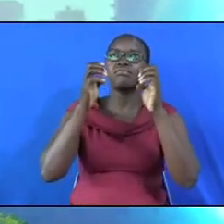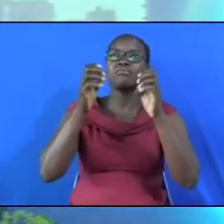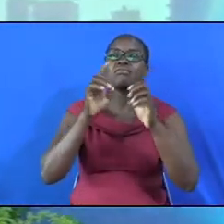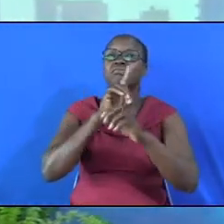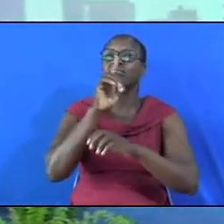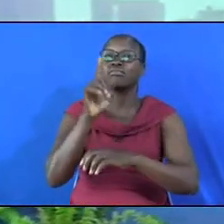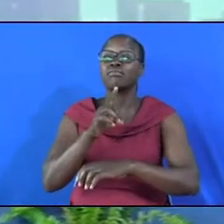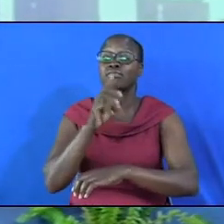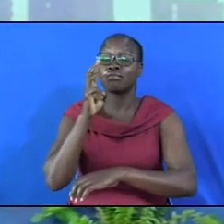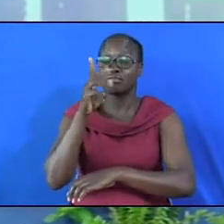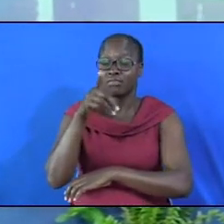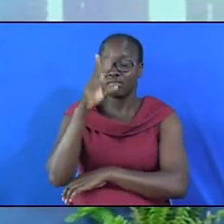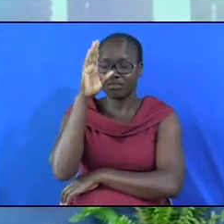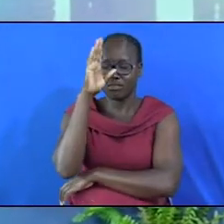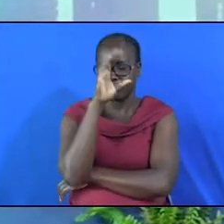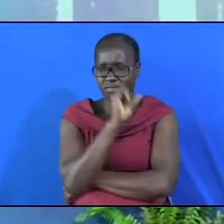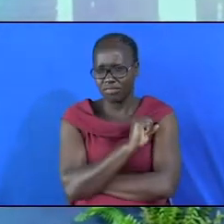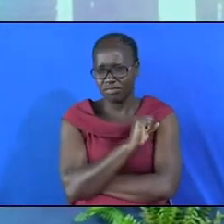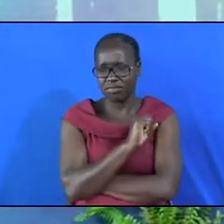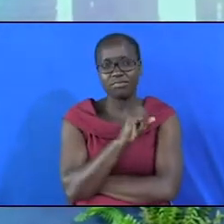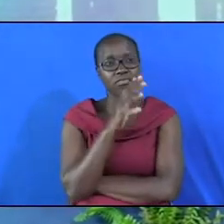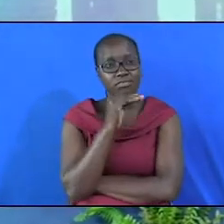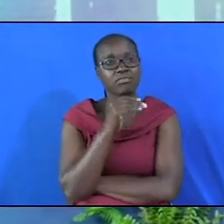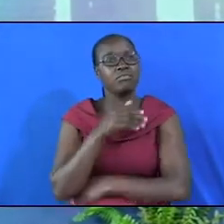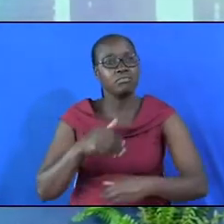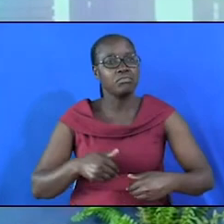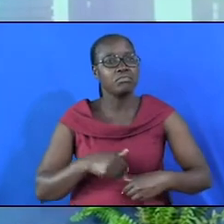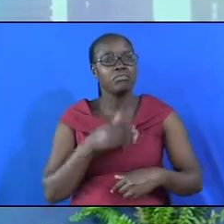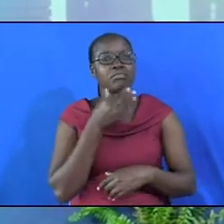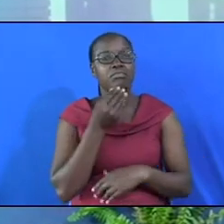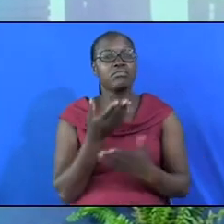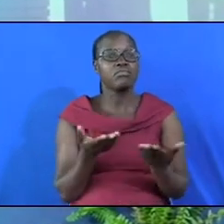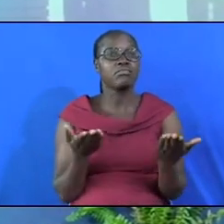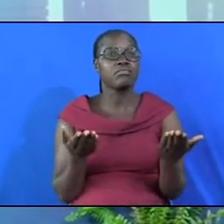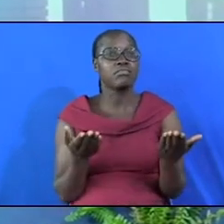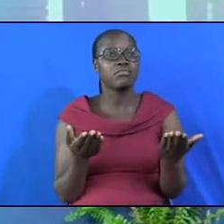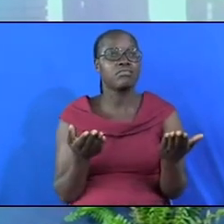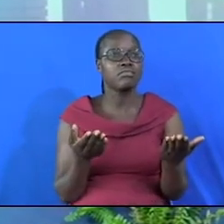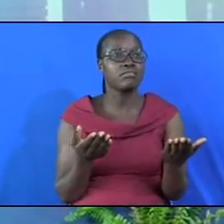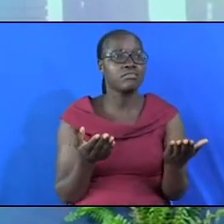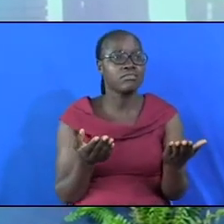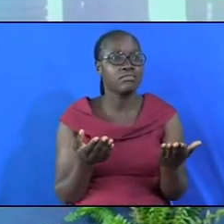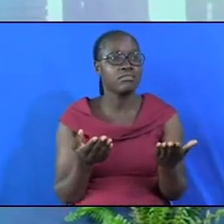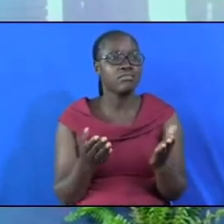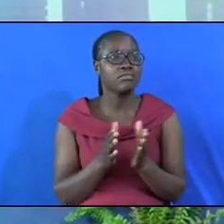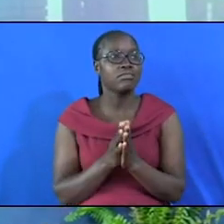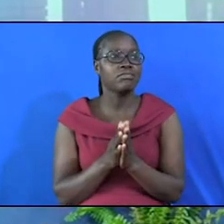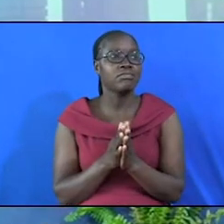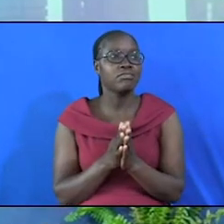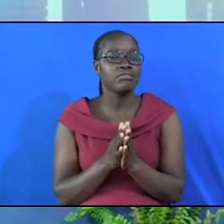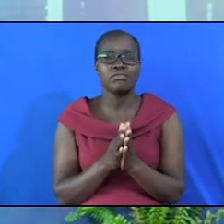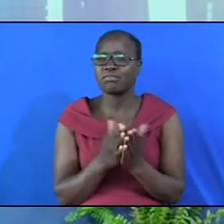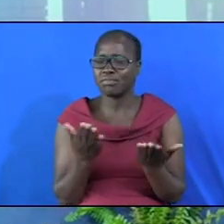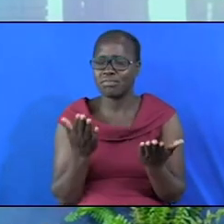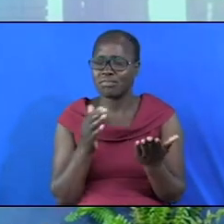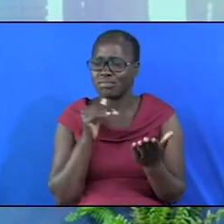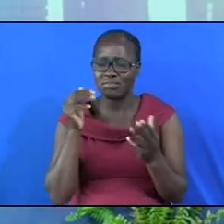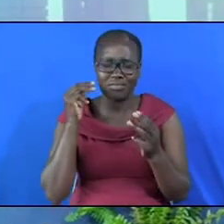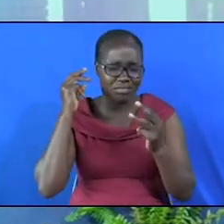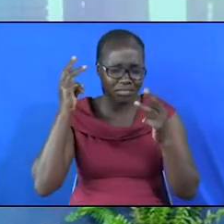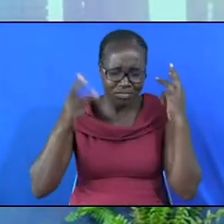you be missed? So I want to speak to a young man here. It is be difficult, but don't be